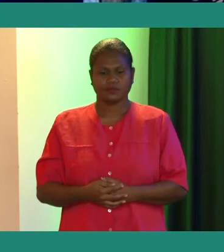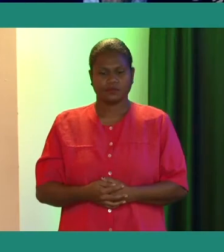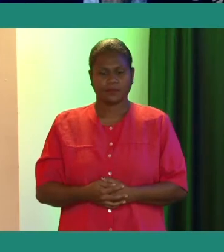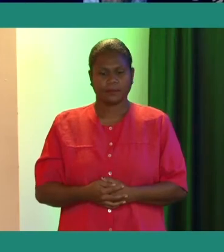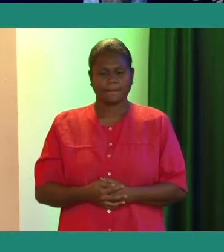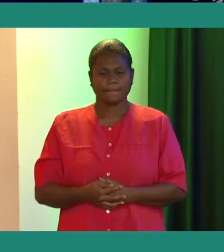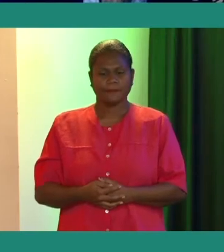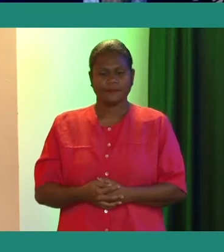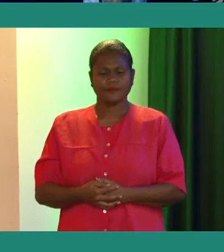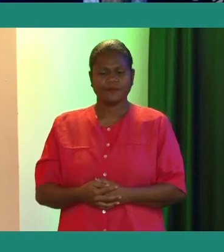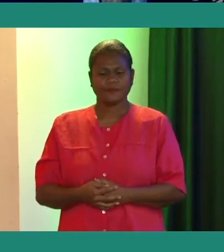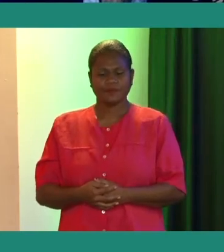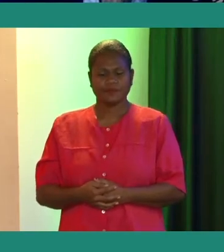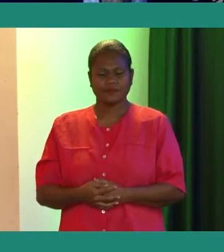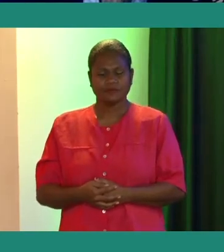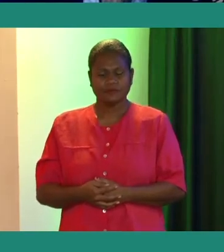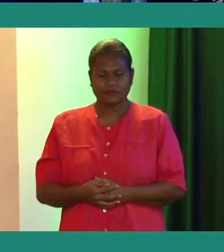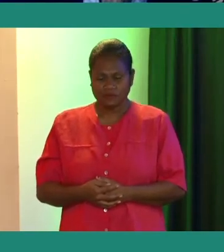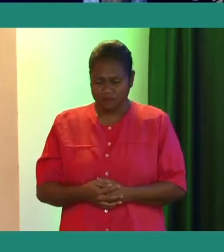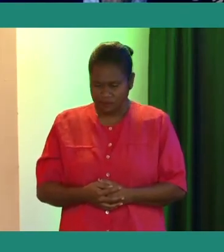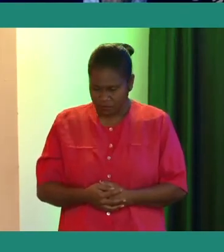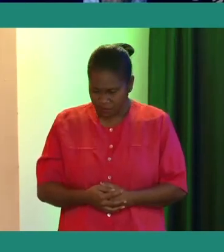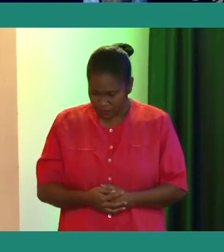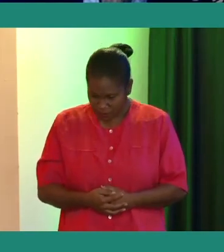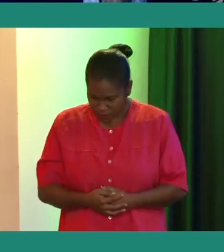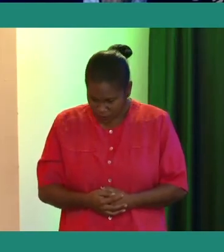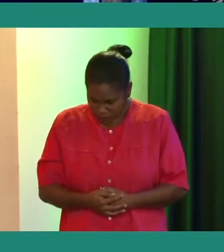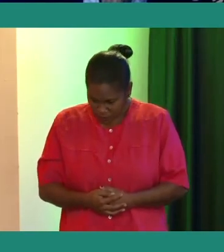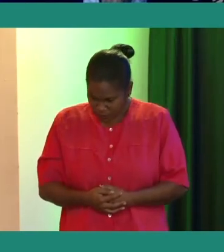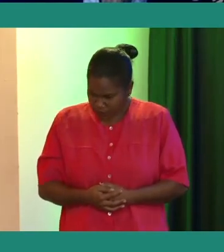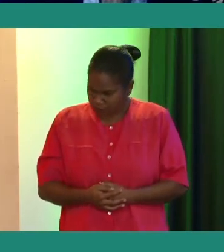Yes, that's where